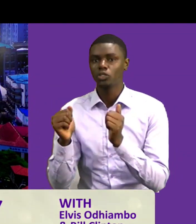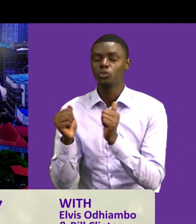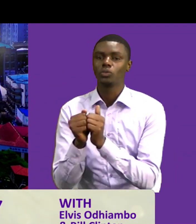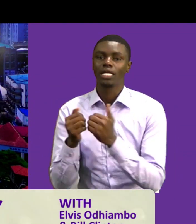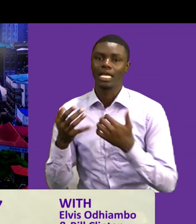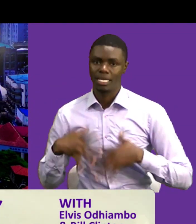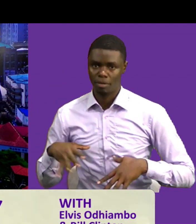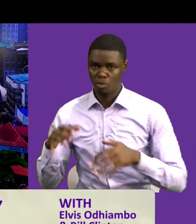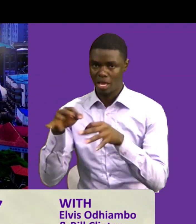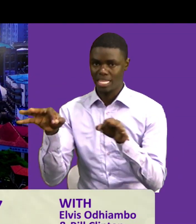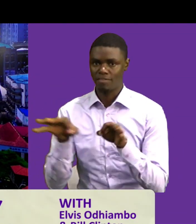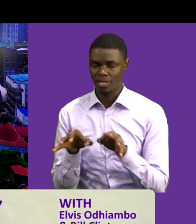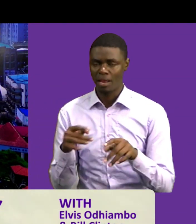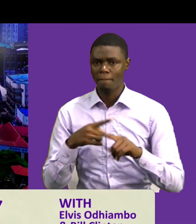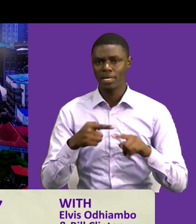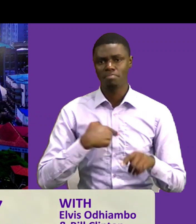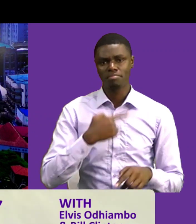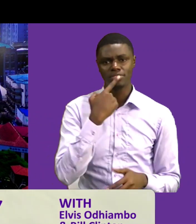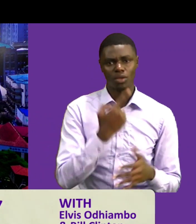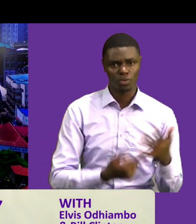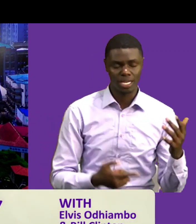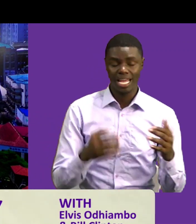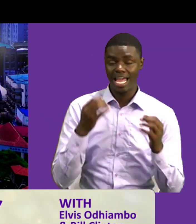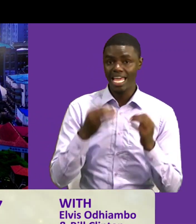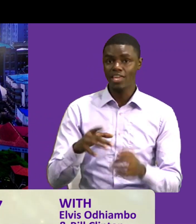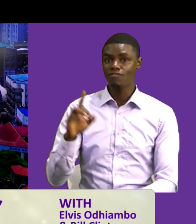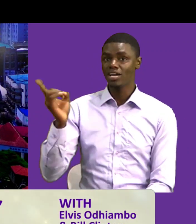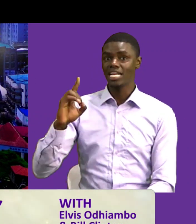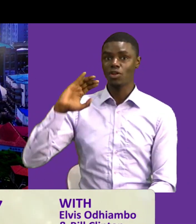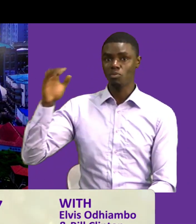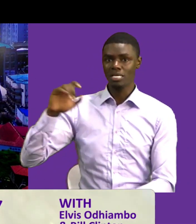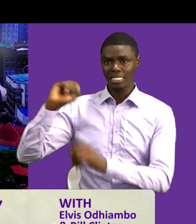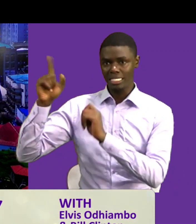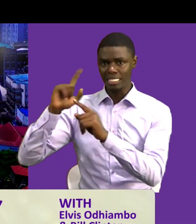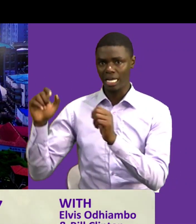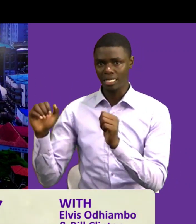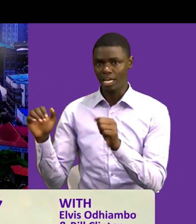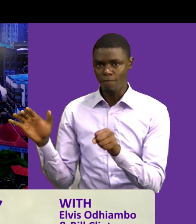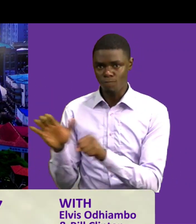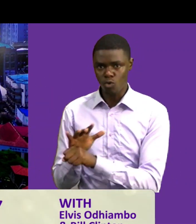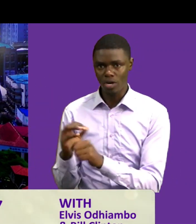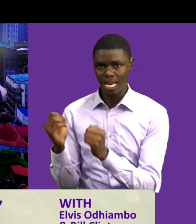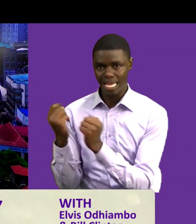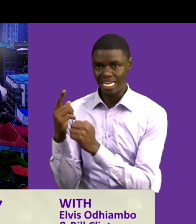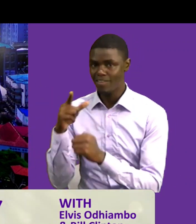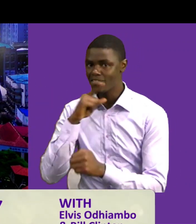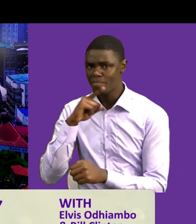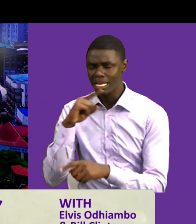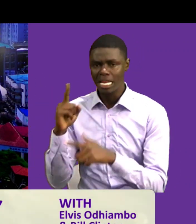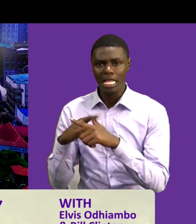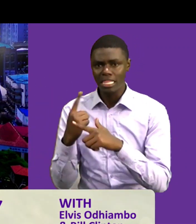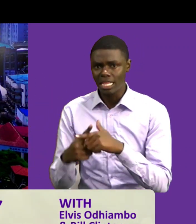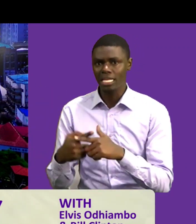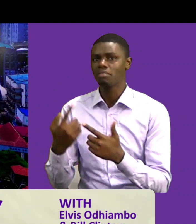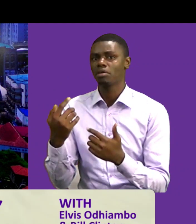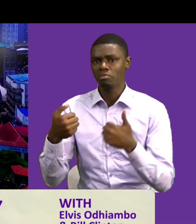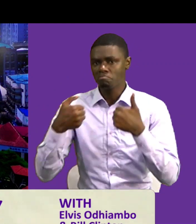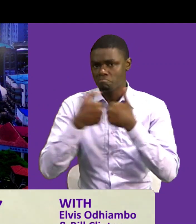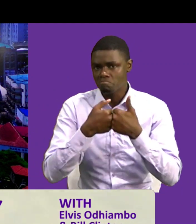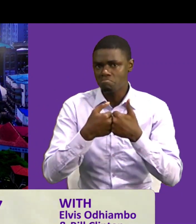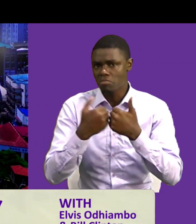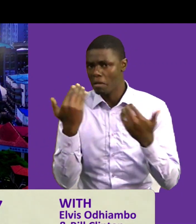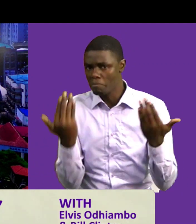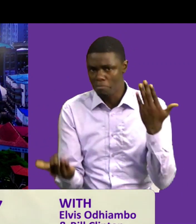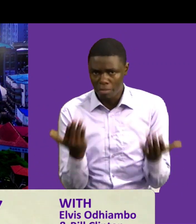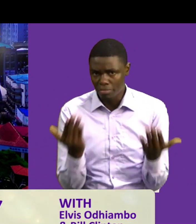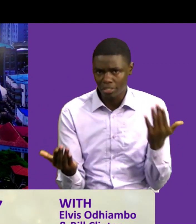field. But I would say if Nairobi City Stars were all 11 men, then at least the game result